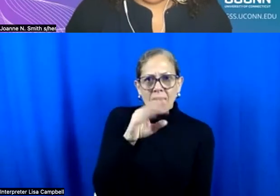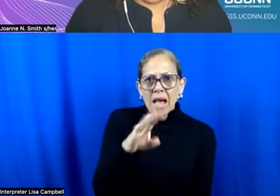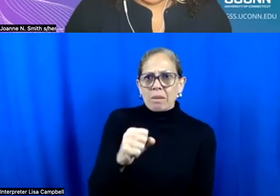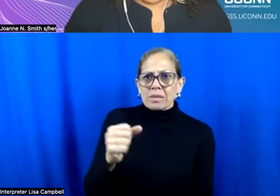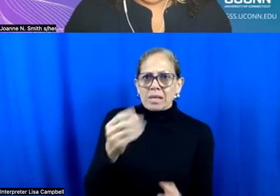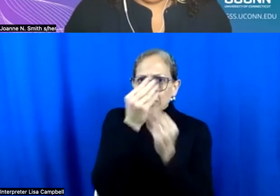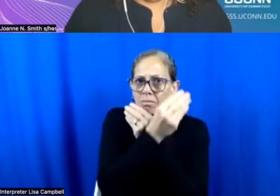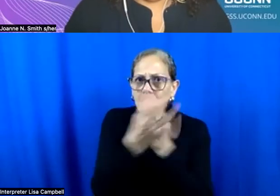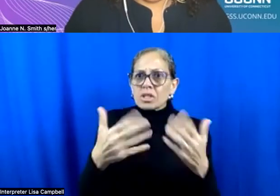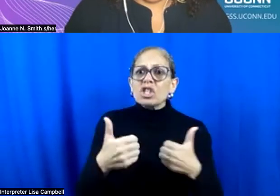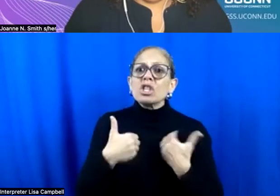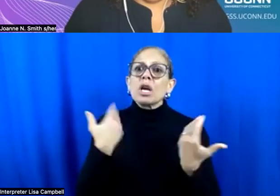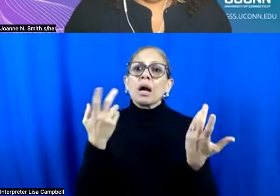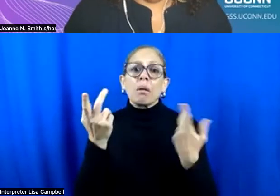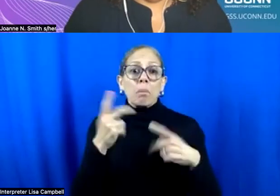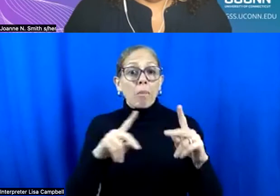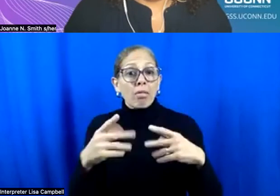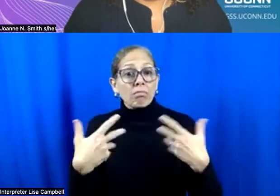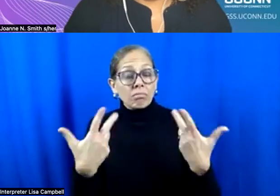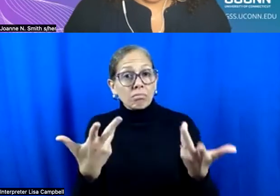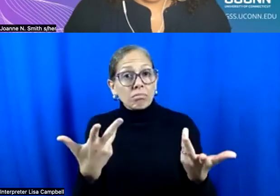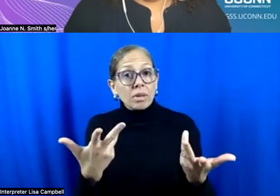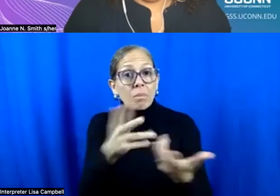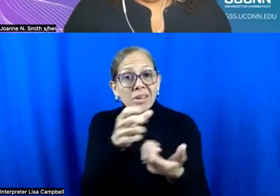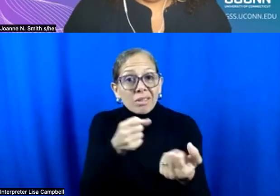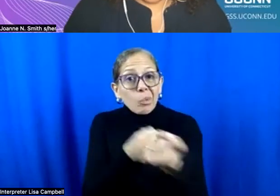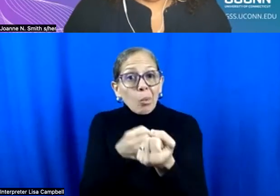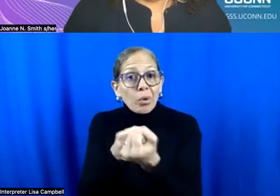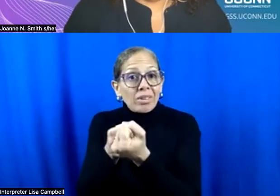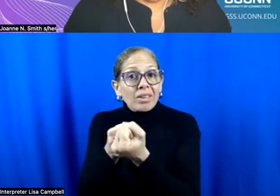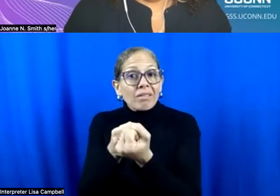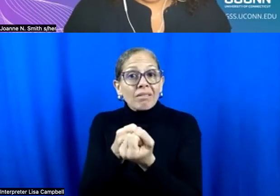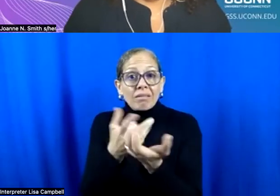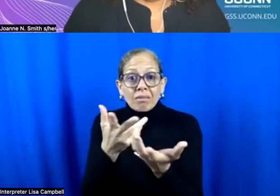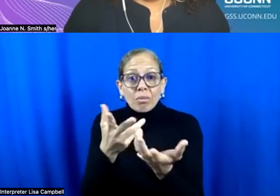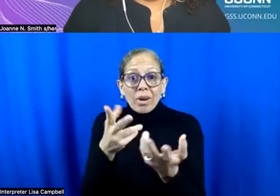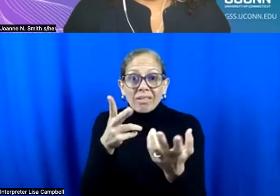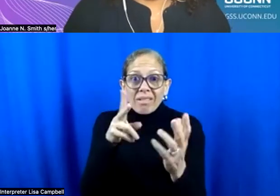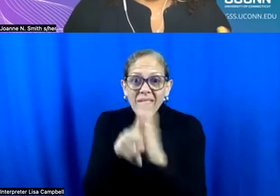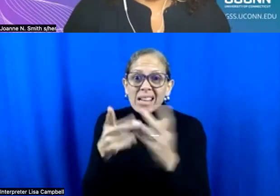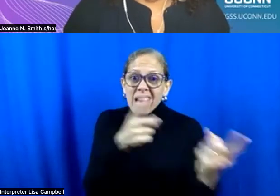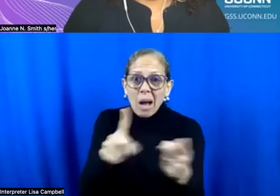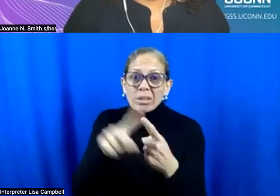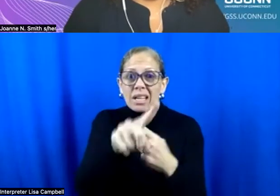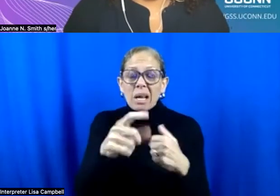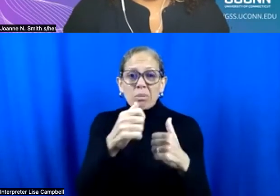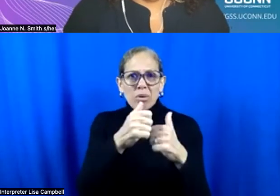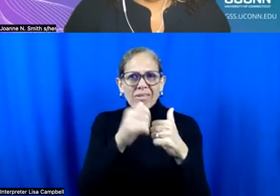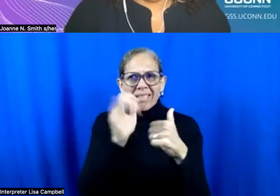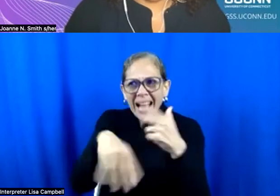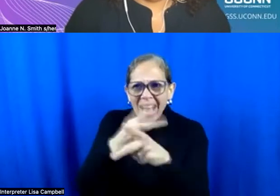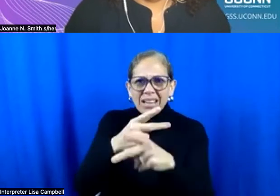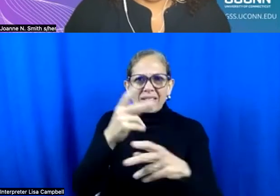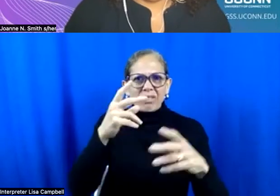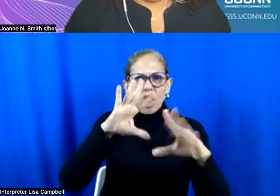people, you know, being supported when direct violence happens to them or structural violence happens to them or cultural